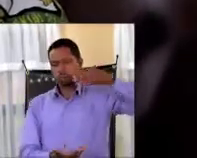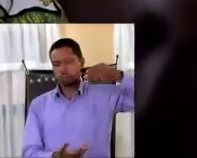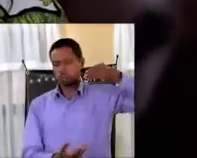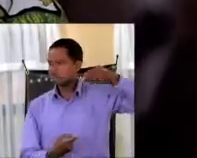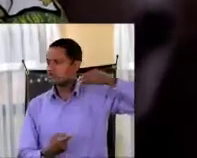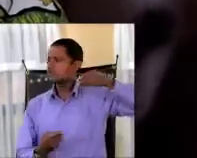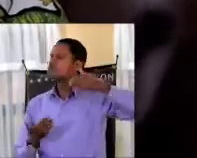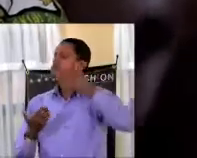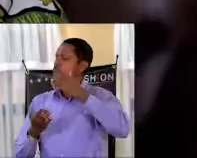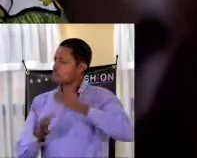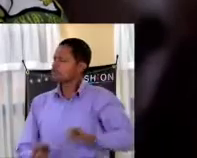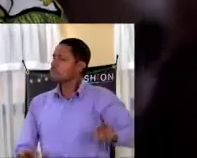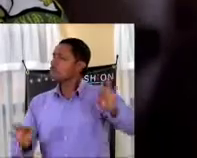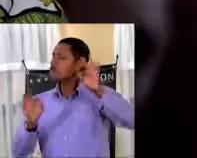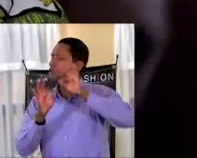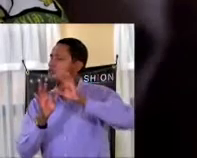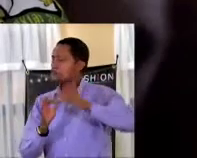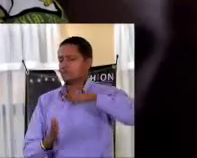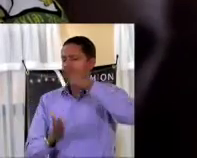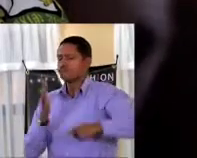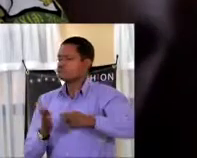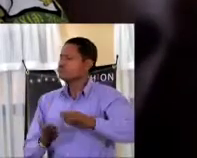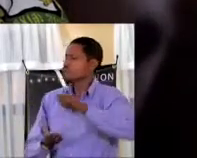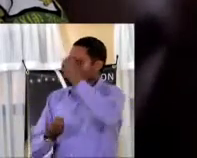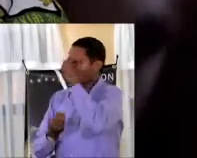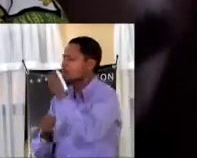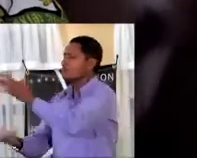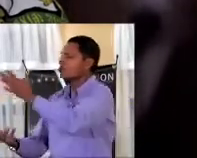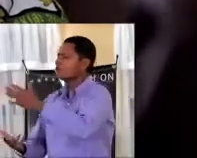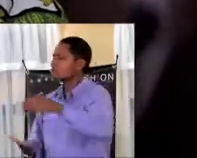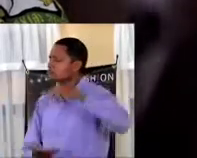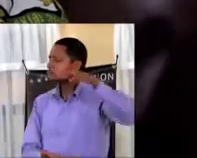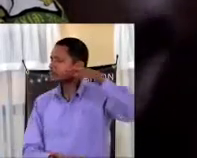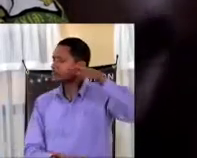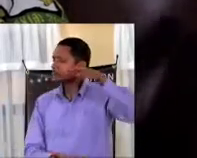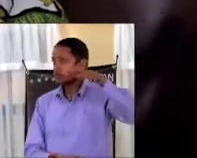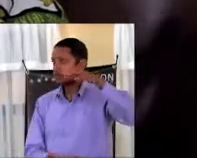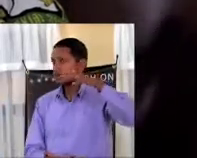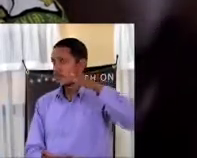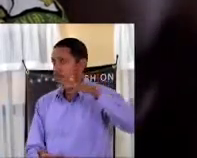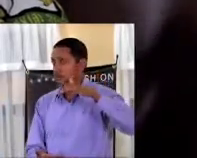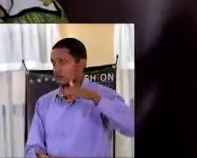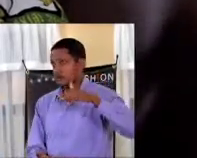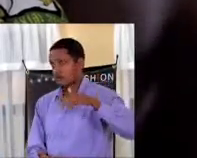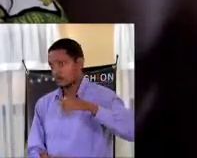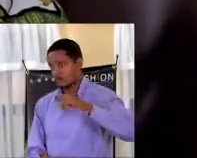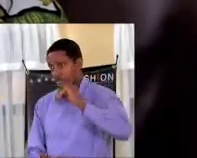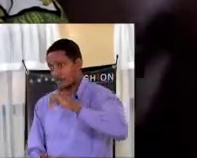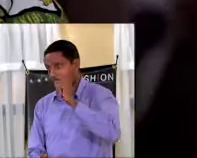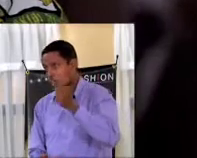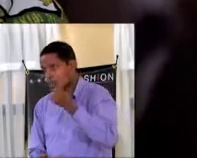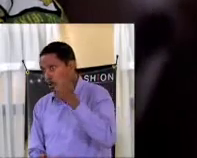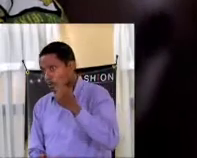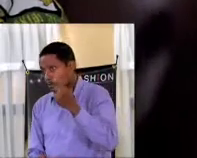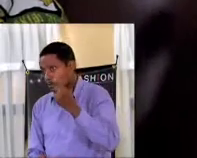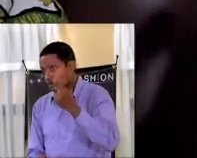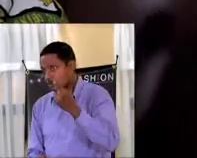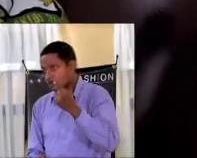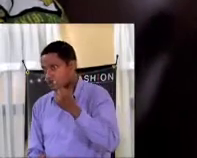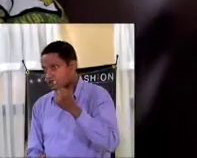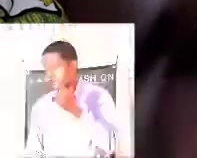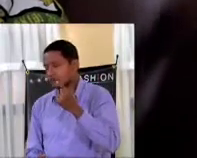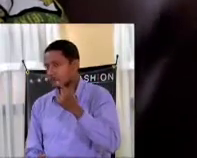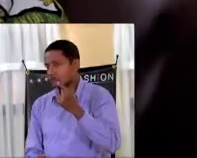the price of your product to produce your product is the surrogate, the only surrogate for value. That's only in the absence